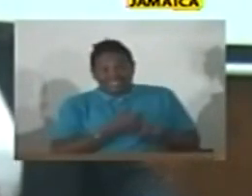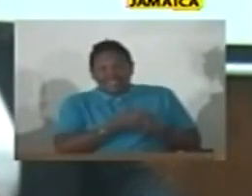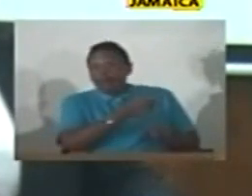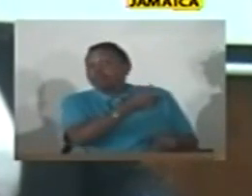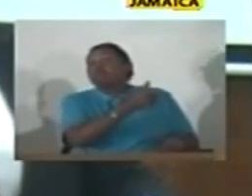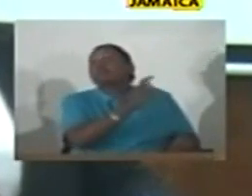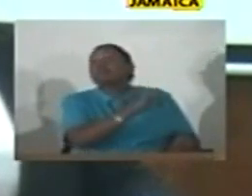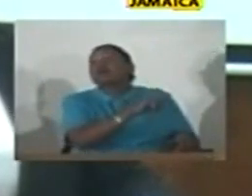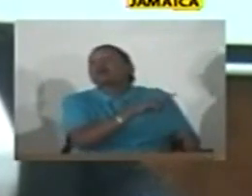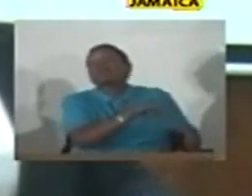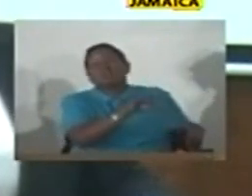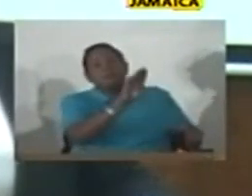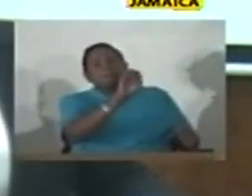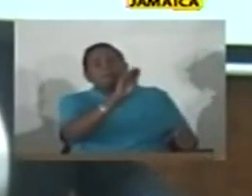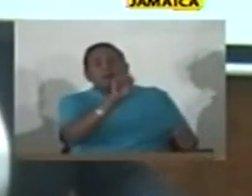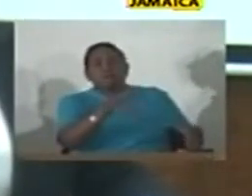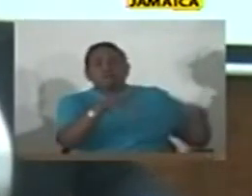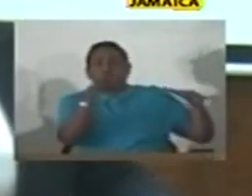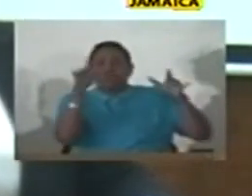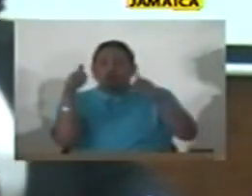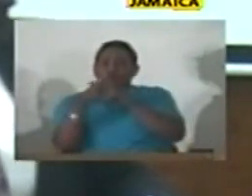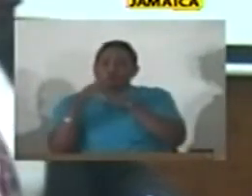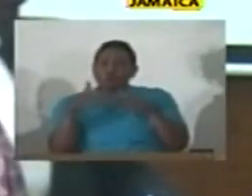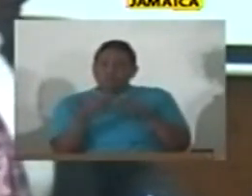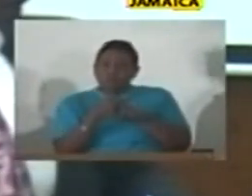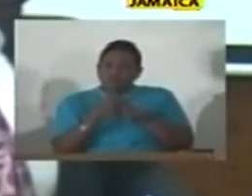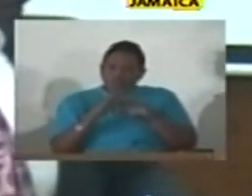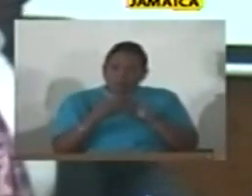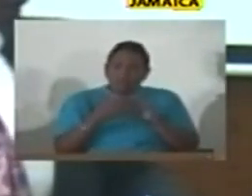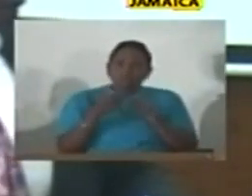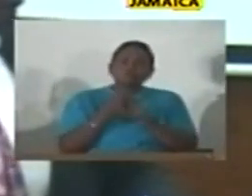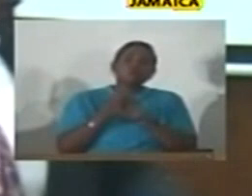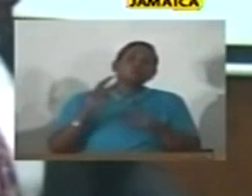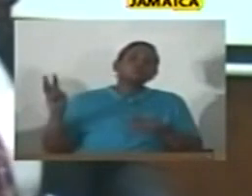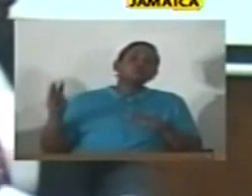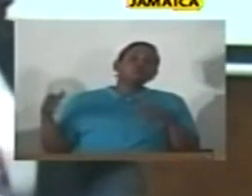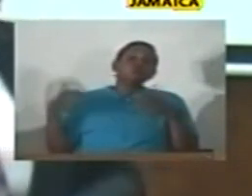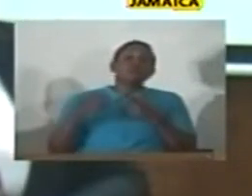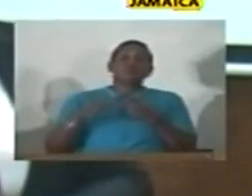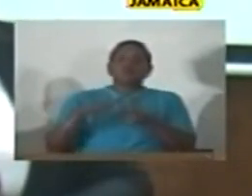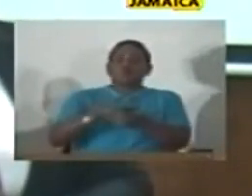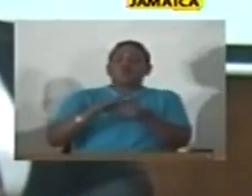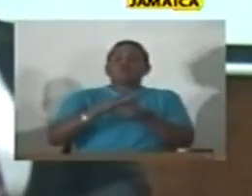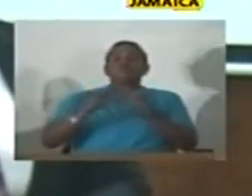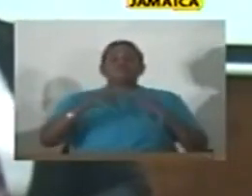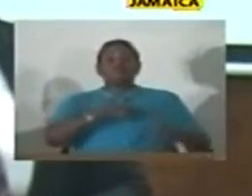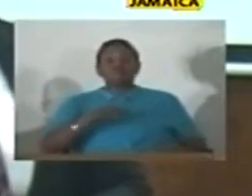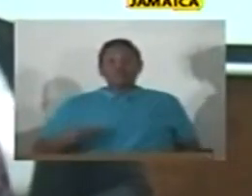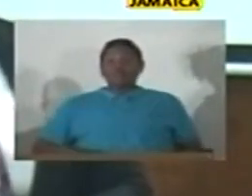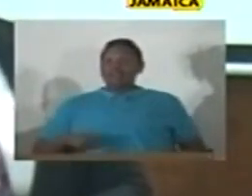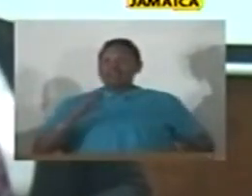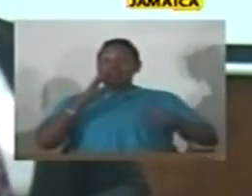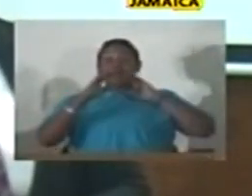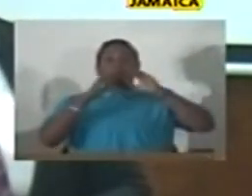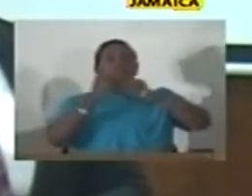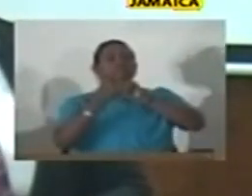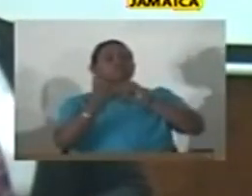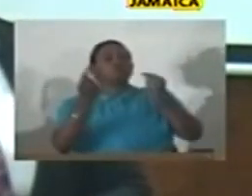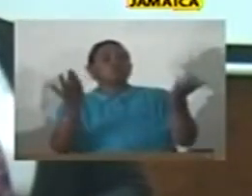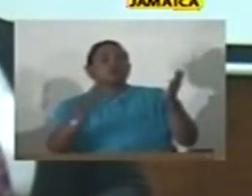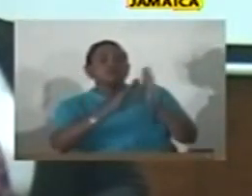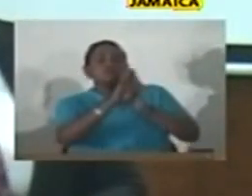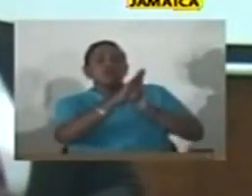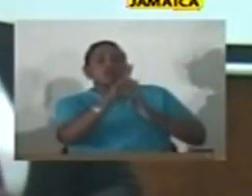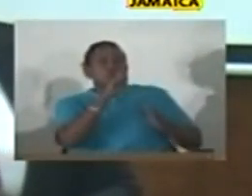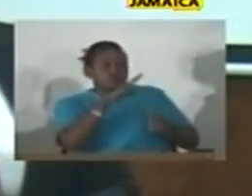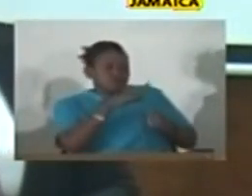Jamaica, the Western Visionary Group, and the local Chinese embassy to develop a